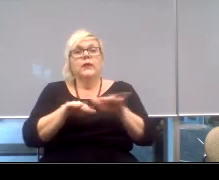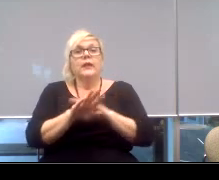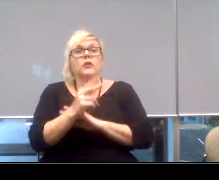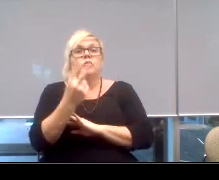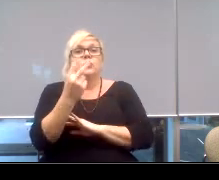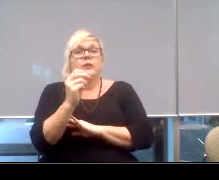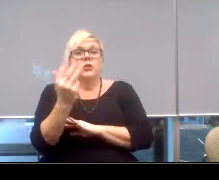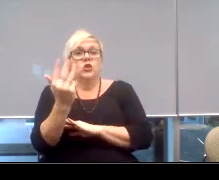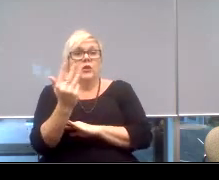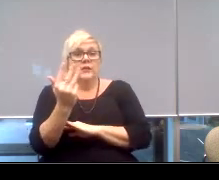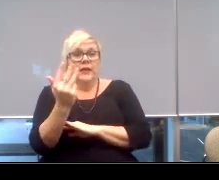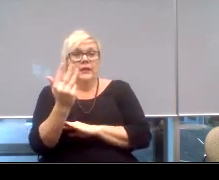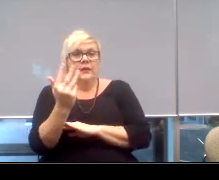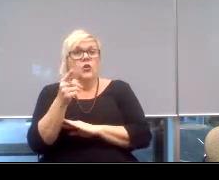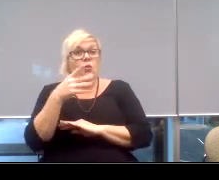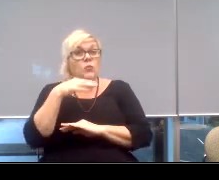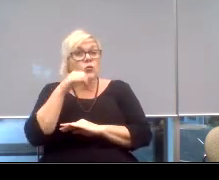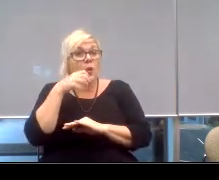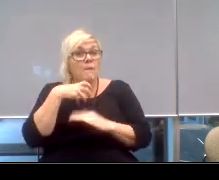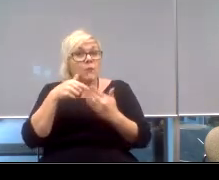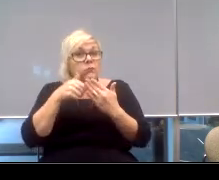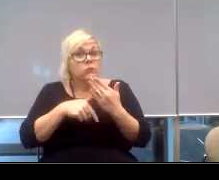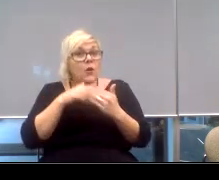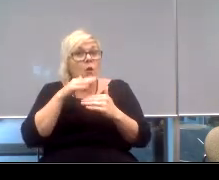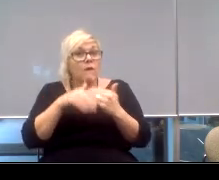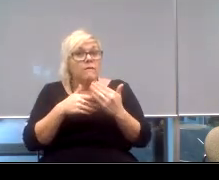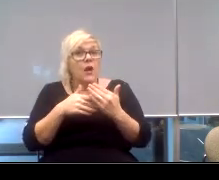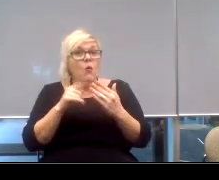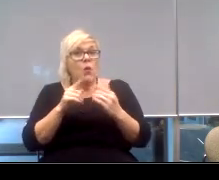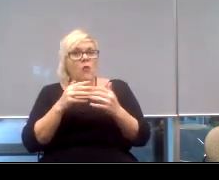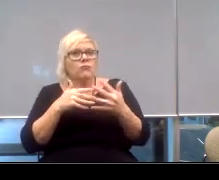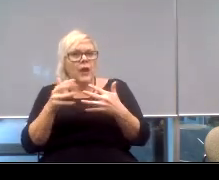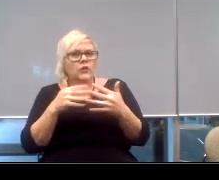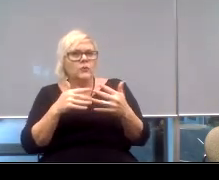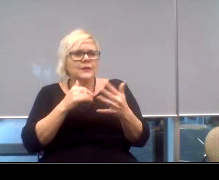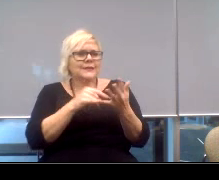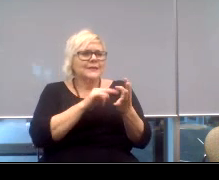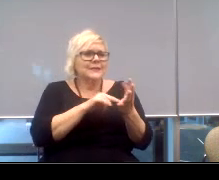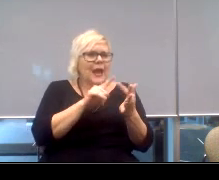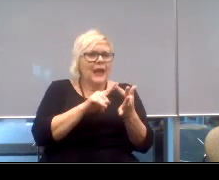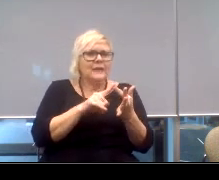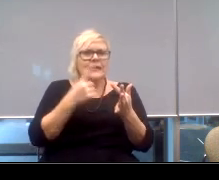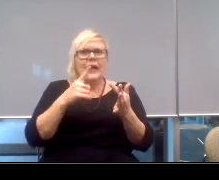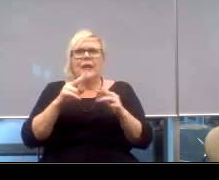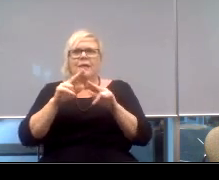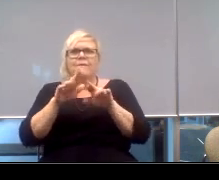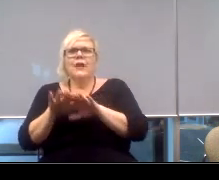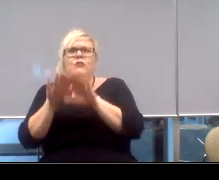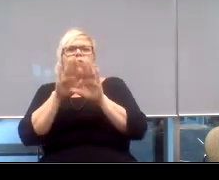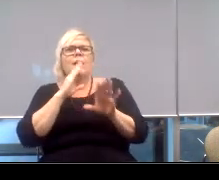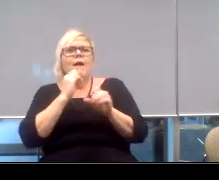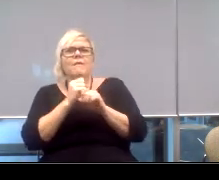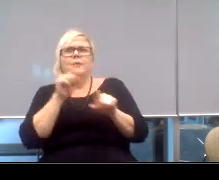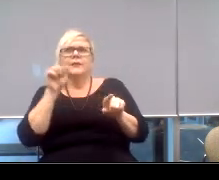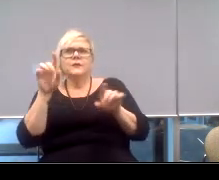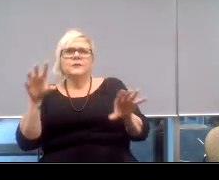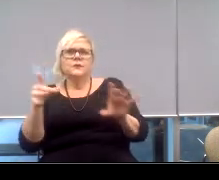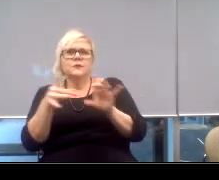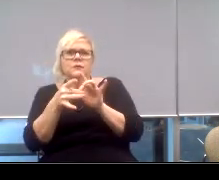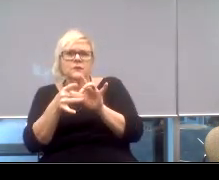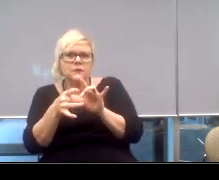You can find details about those current arrangements on the website. Information about the agreed national NDIS quality and safeguarding